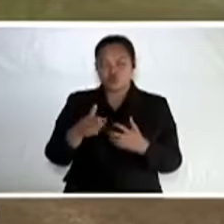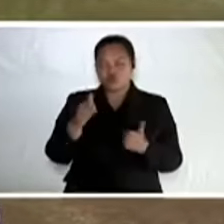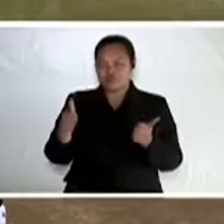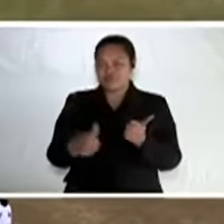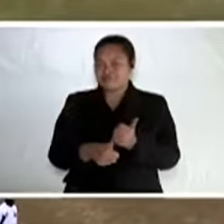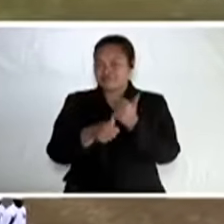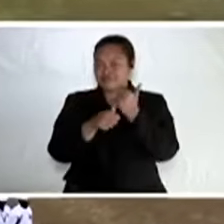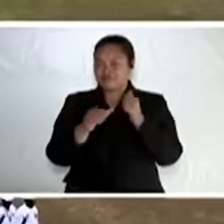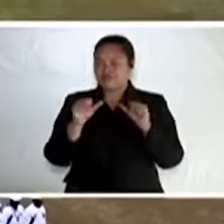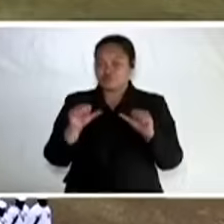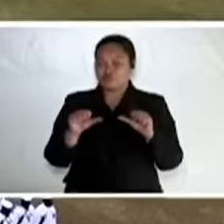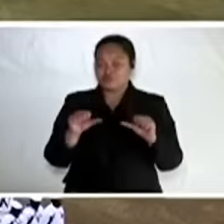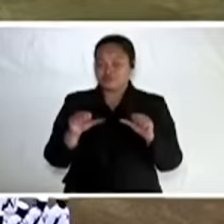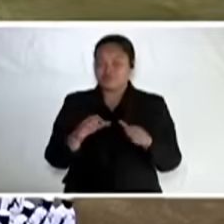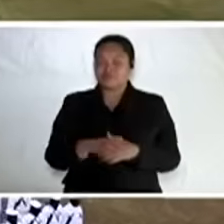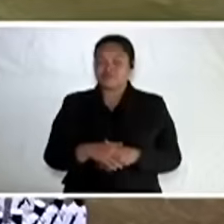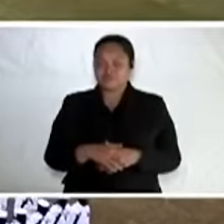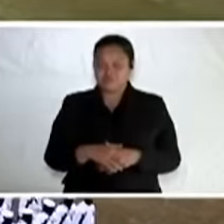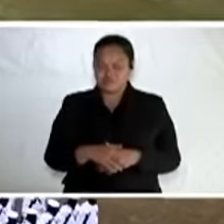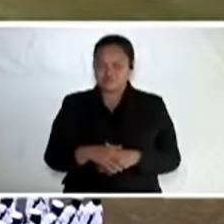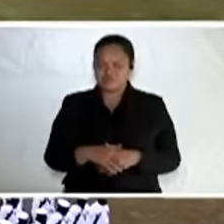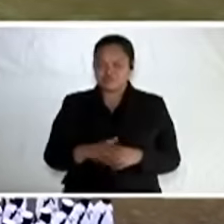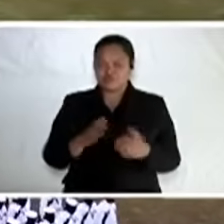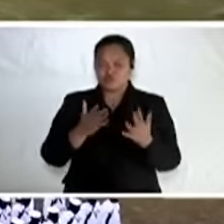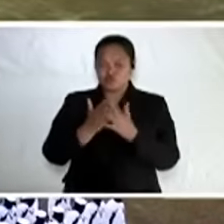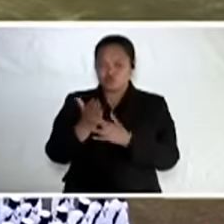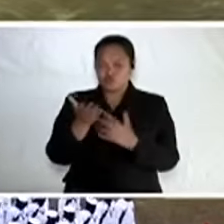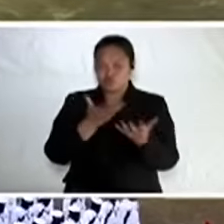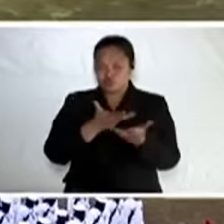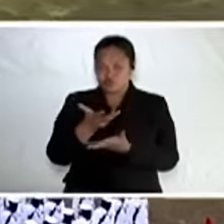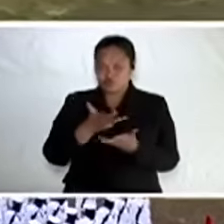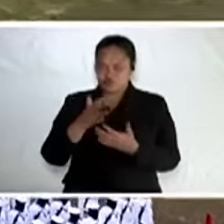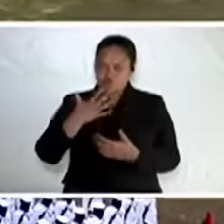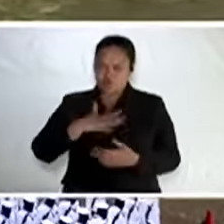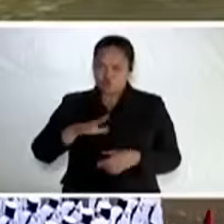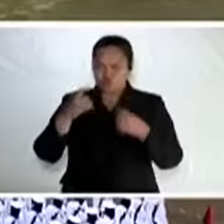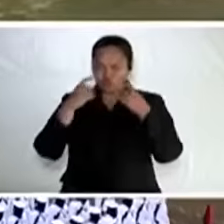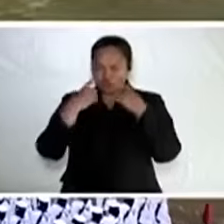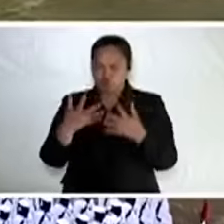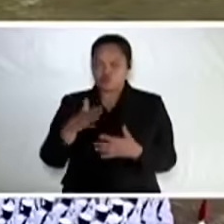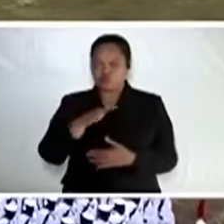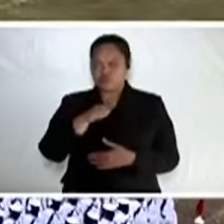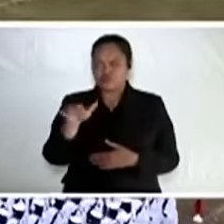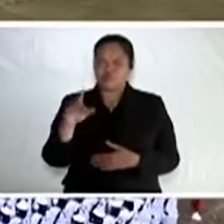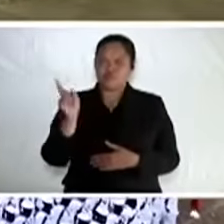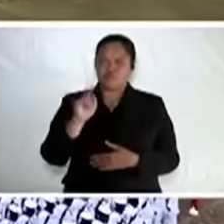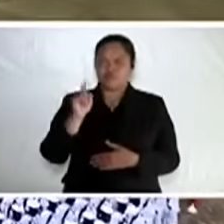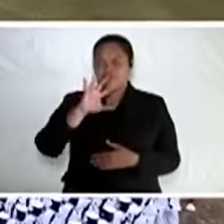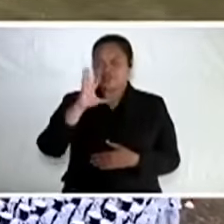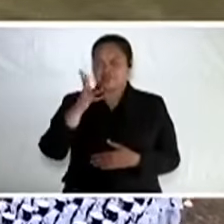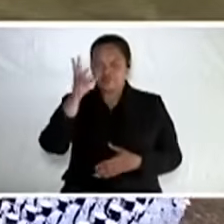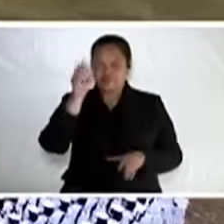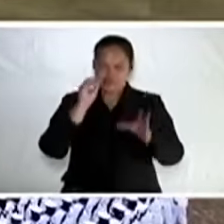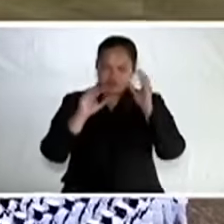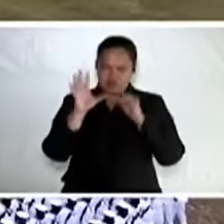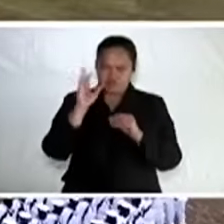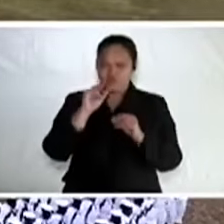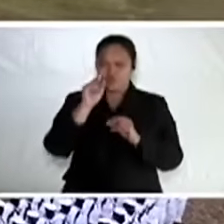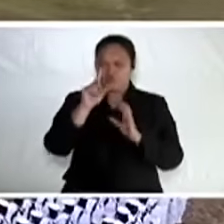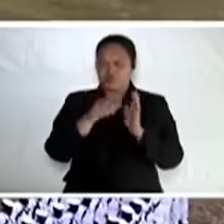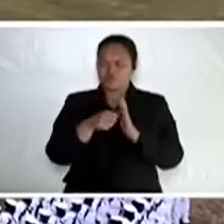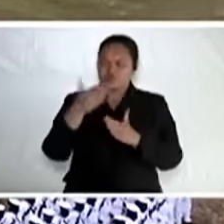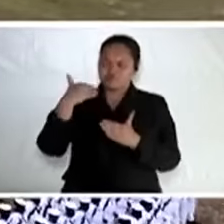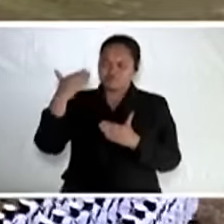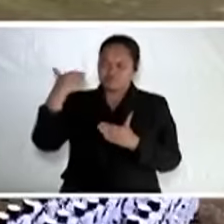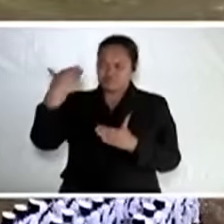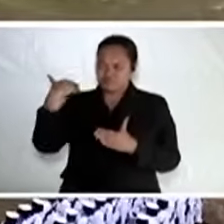presidendi me bakaya laku ruma karlek vital noa era bia varetaka vira na beka era bulida mai na don